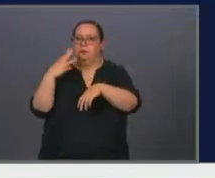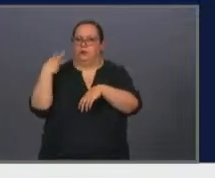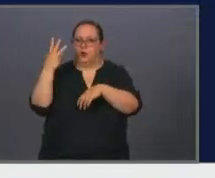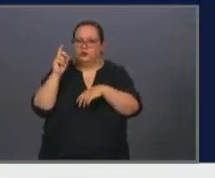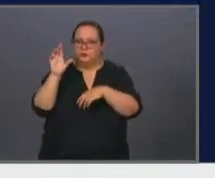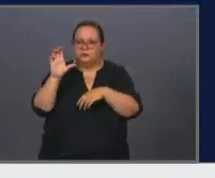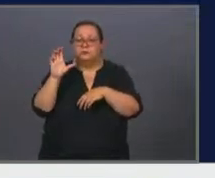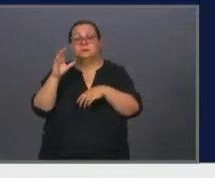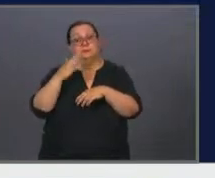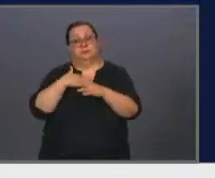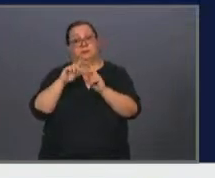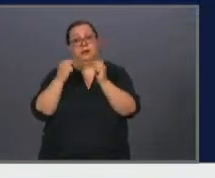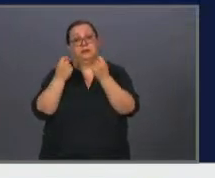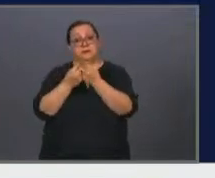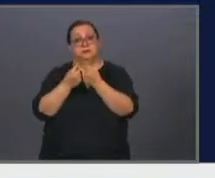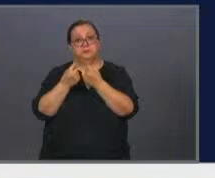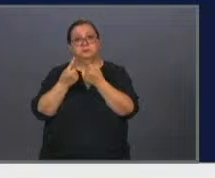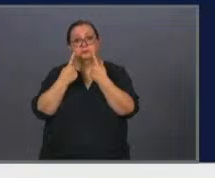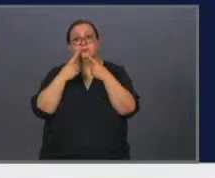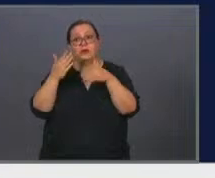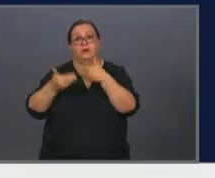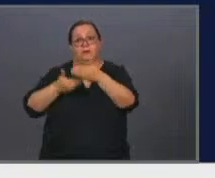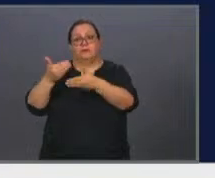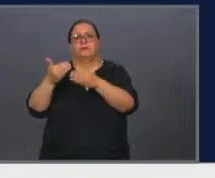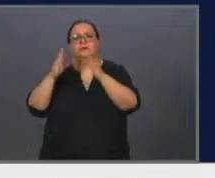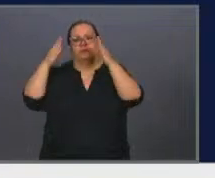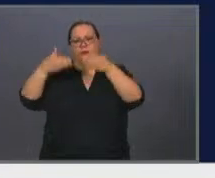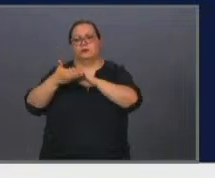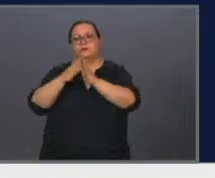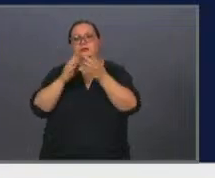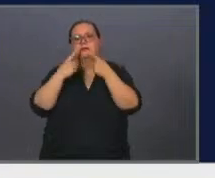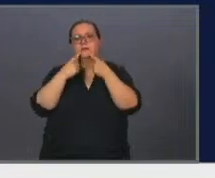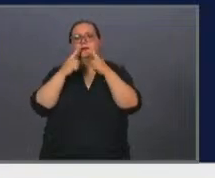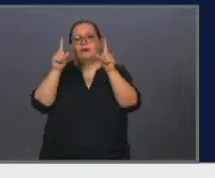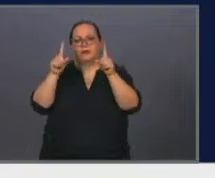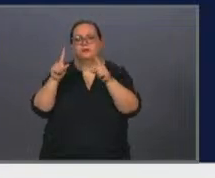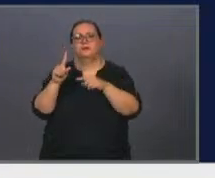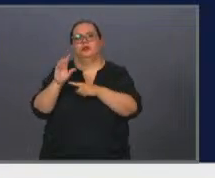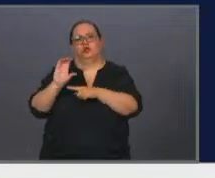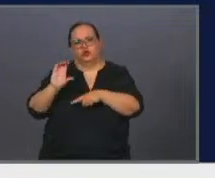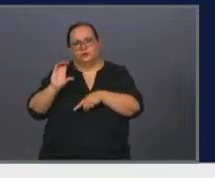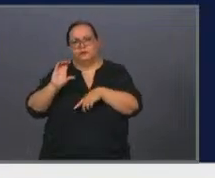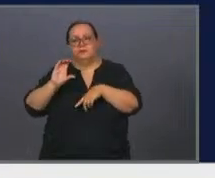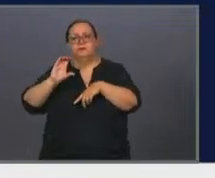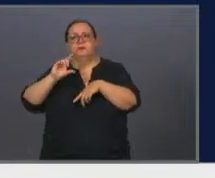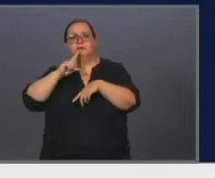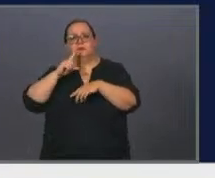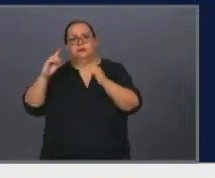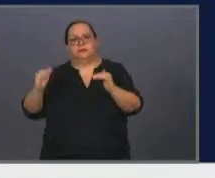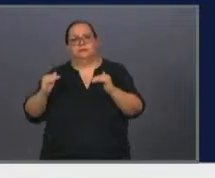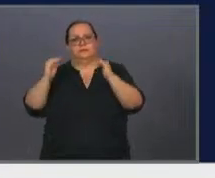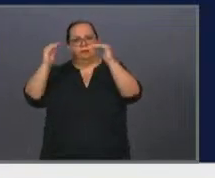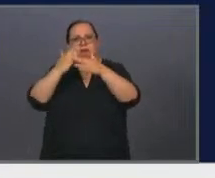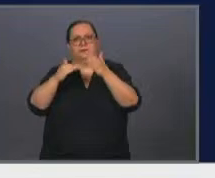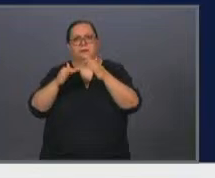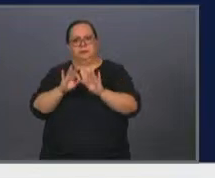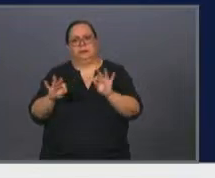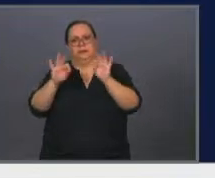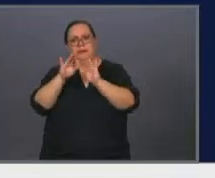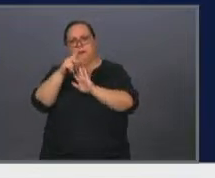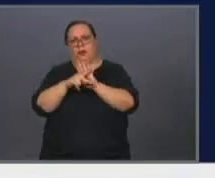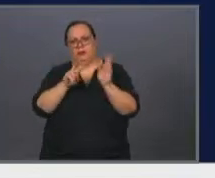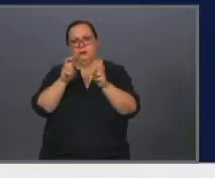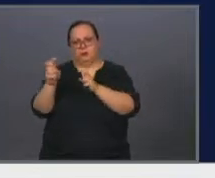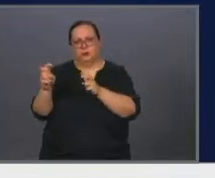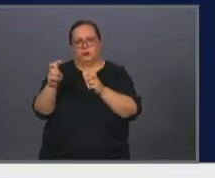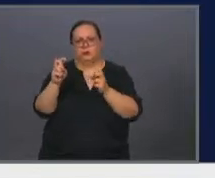been productive, focusing on being an effective conservative and advancing some key policy issues forward. I want to